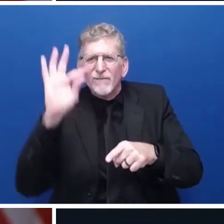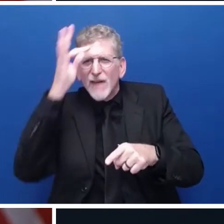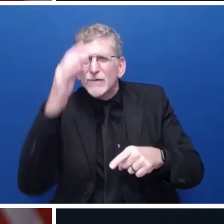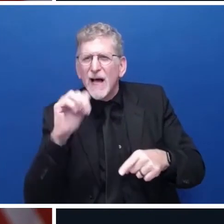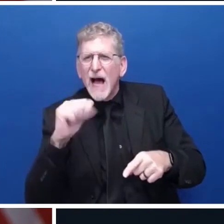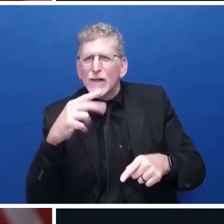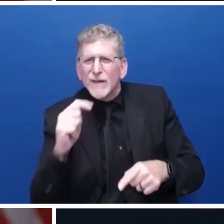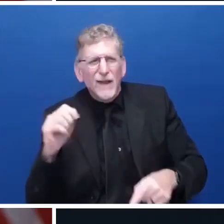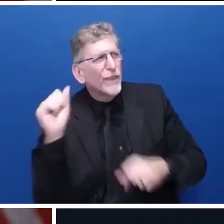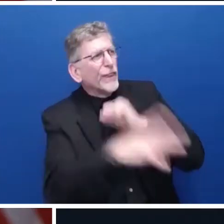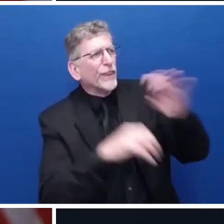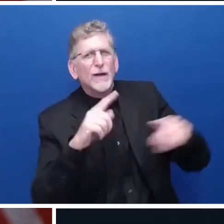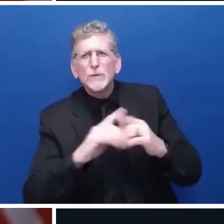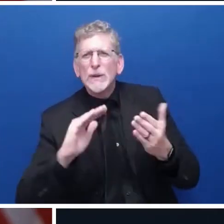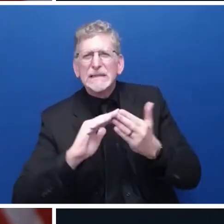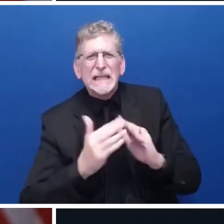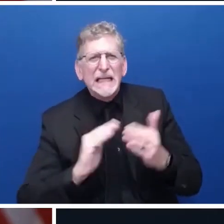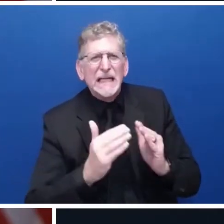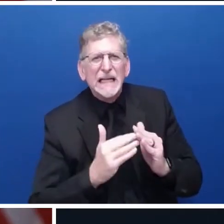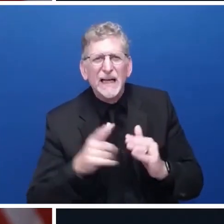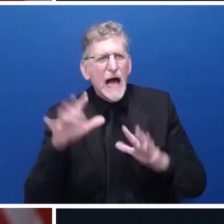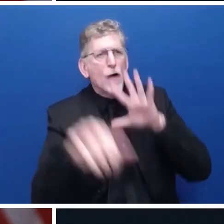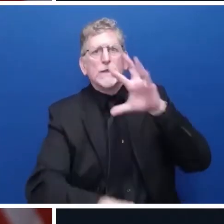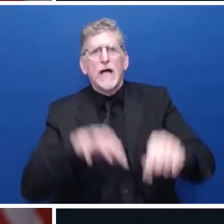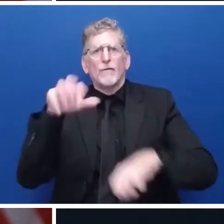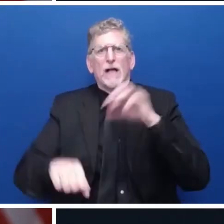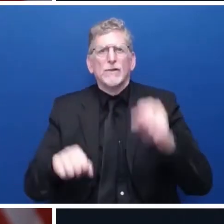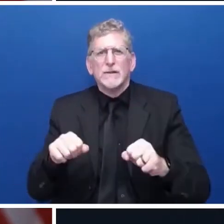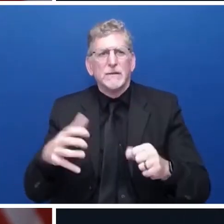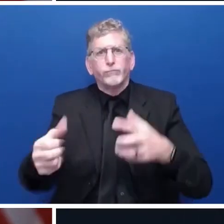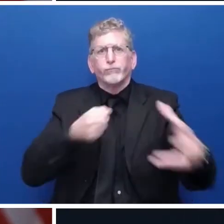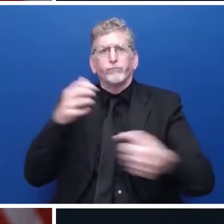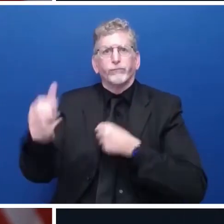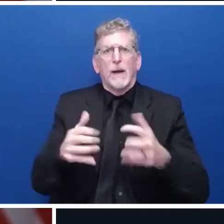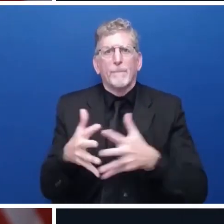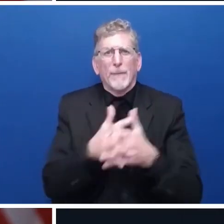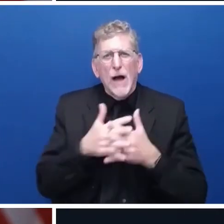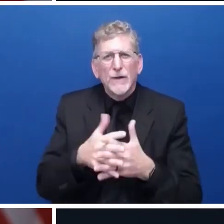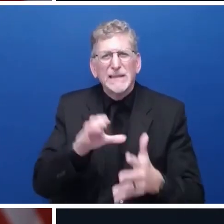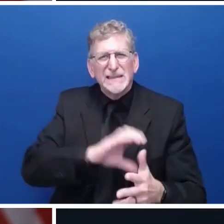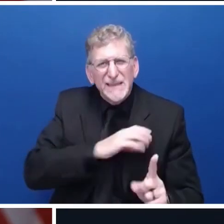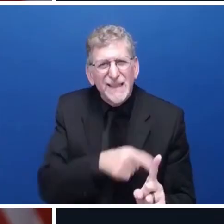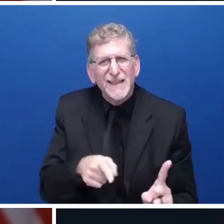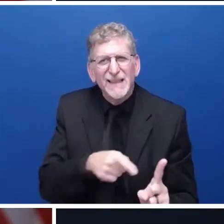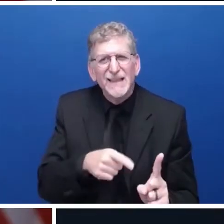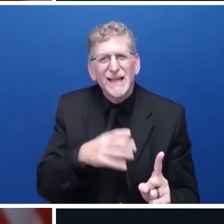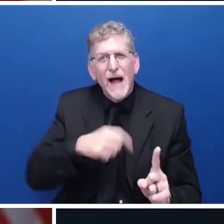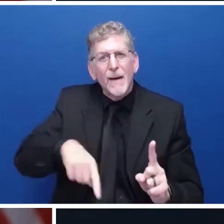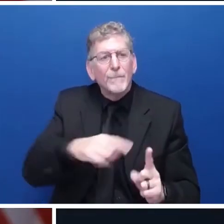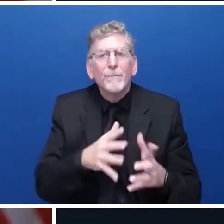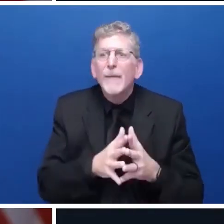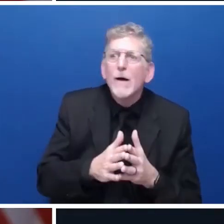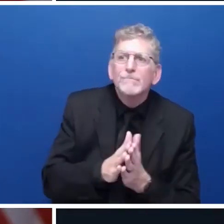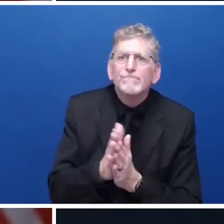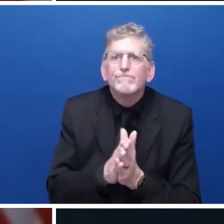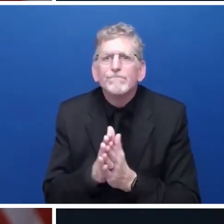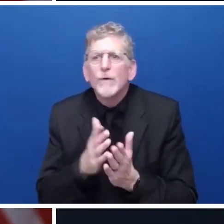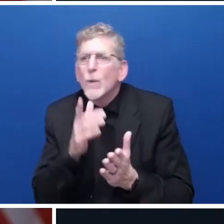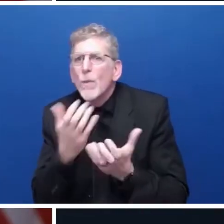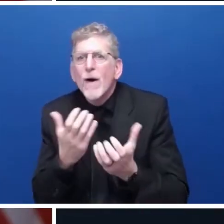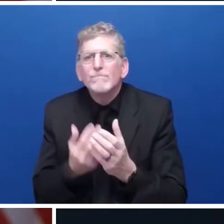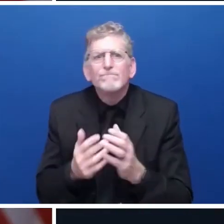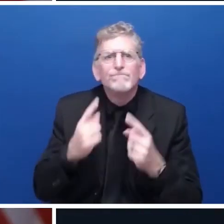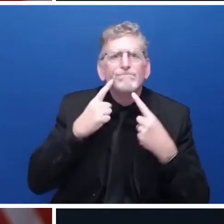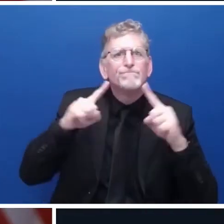warrant. They have ripped nursing mothers away from their babies. They have sent children, a little boy in a